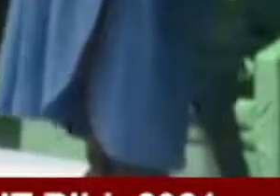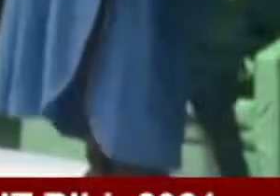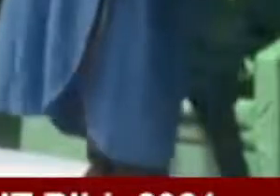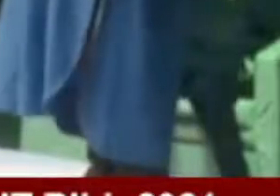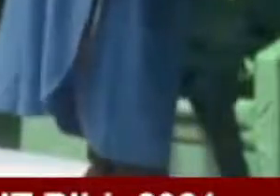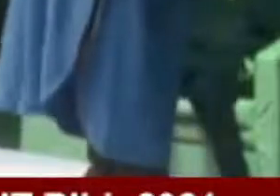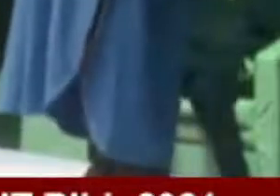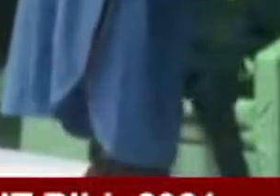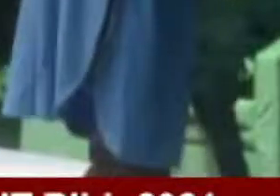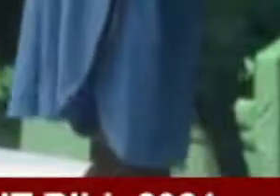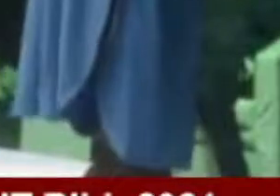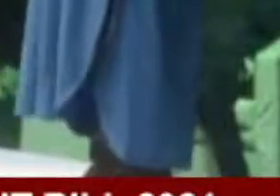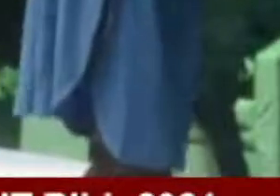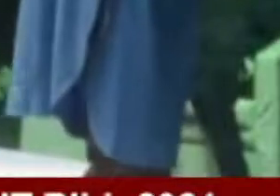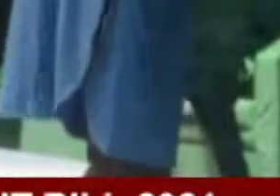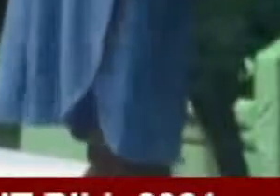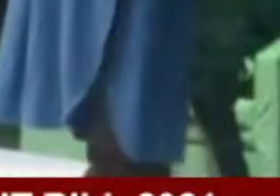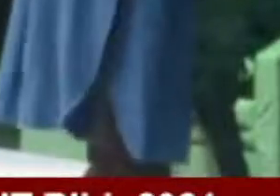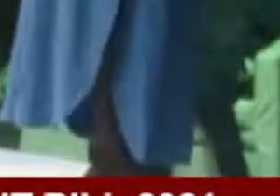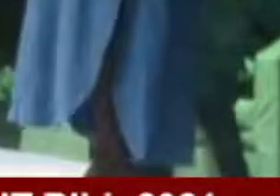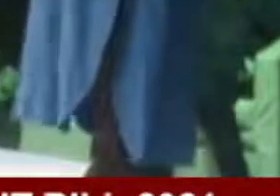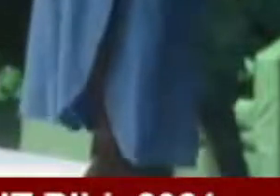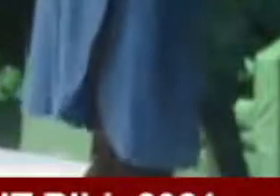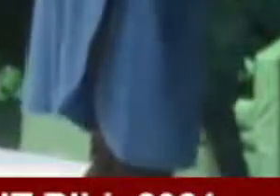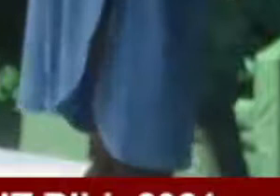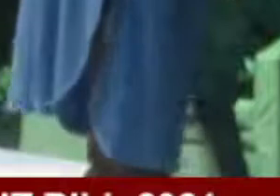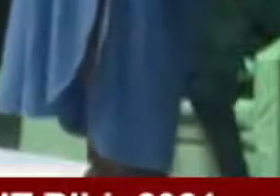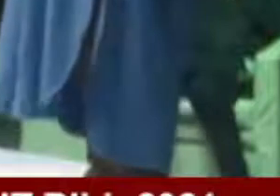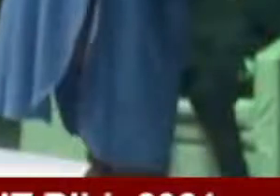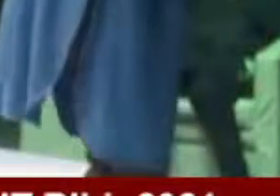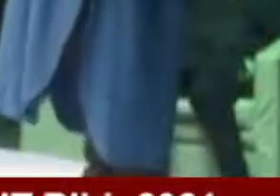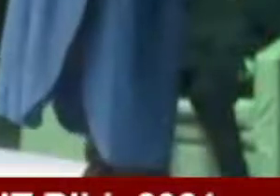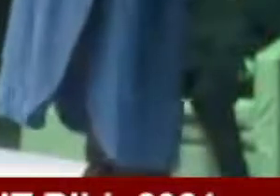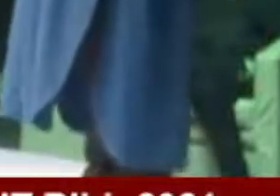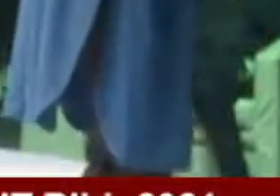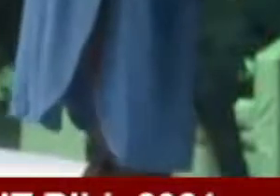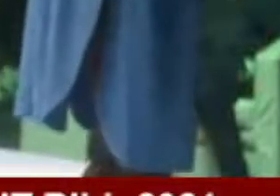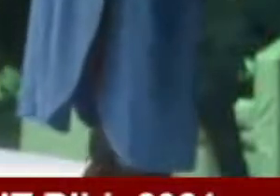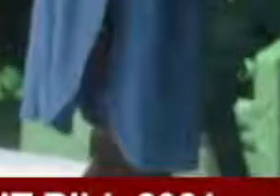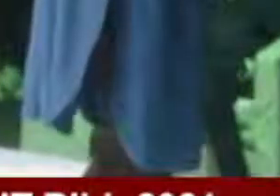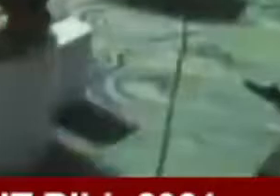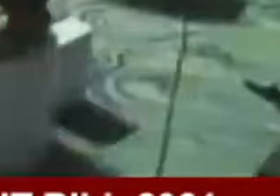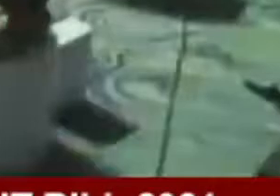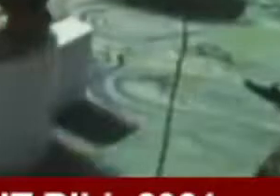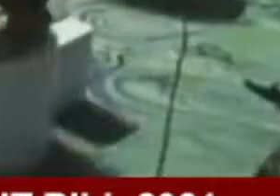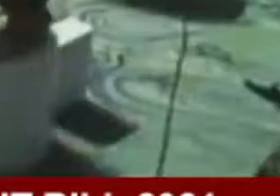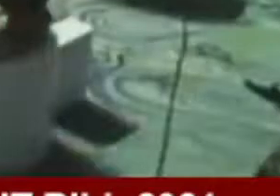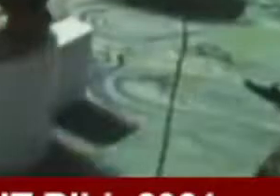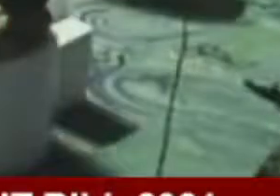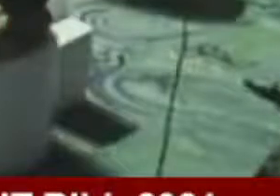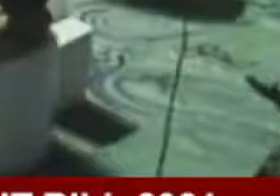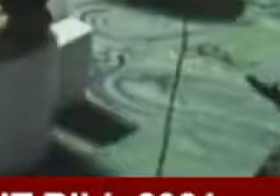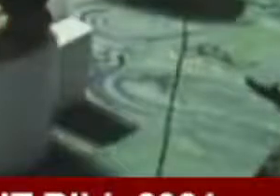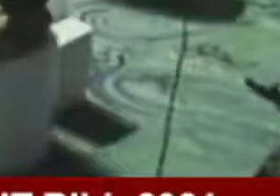year, people come together to make resolutions. Today, we are coming together to make a resolution